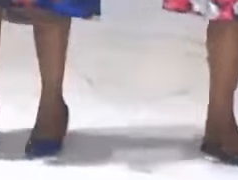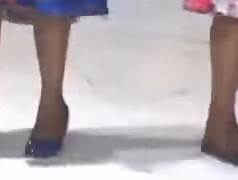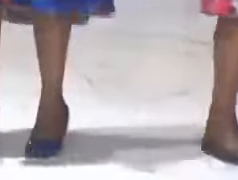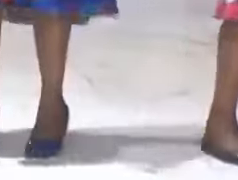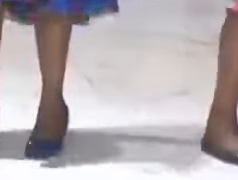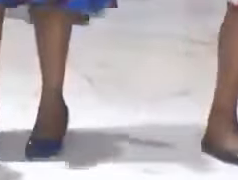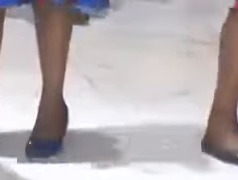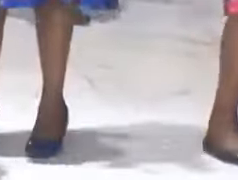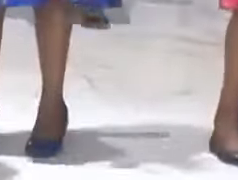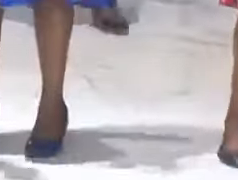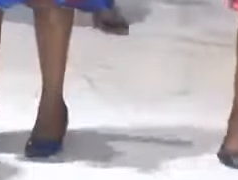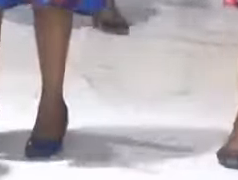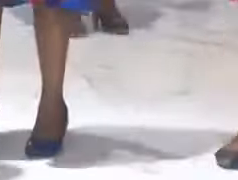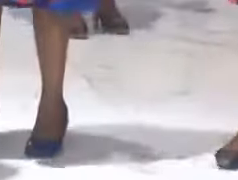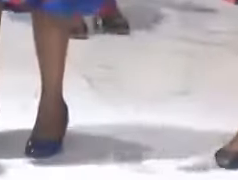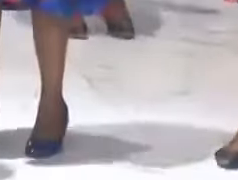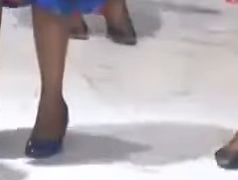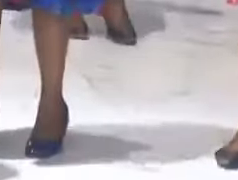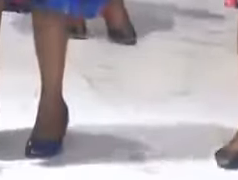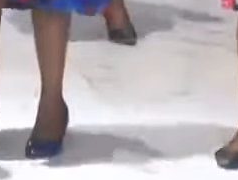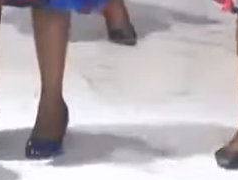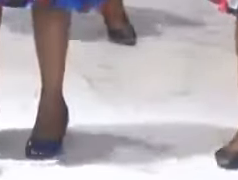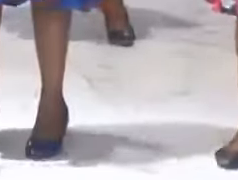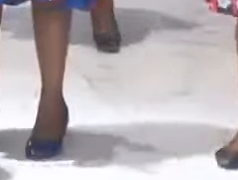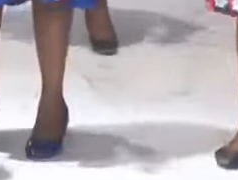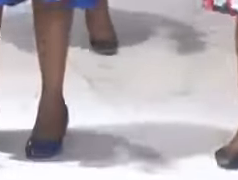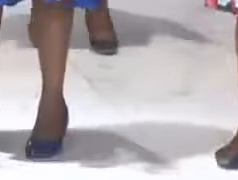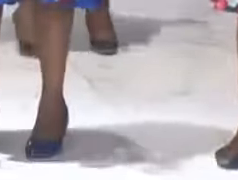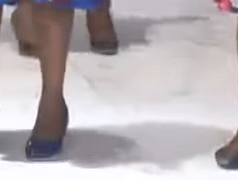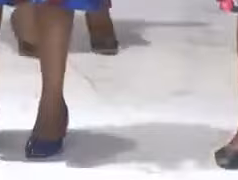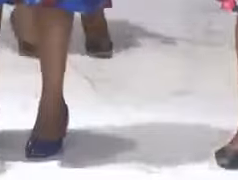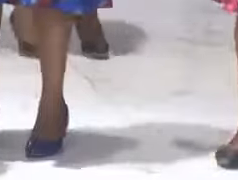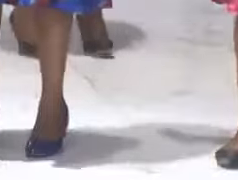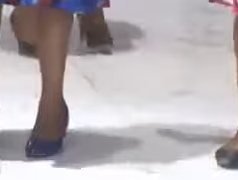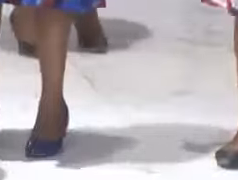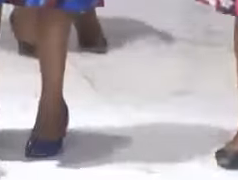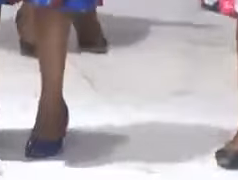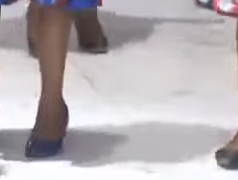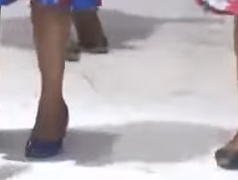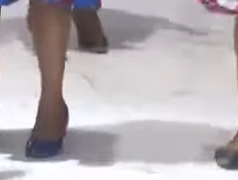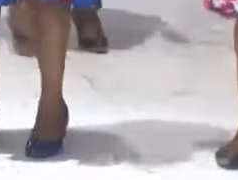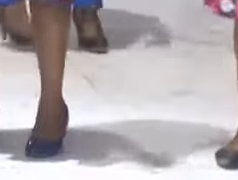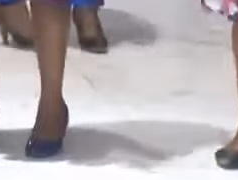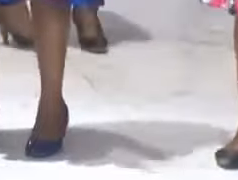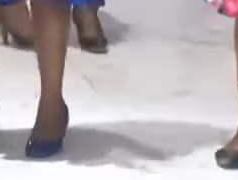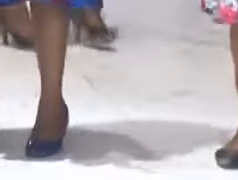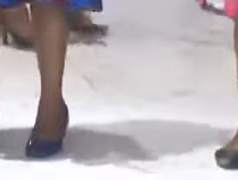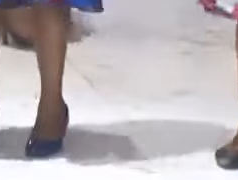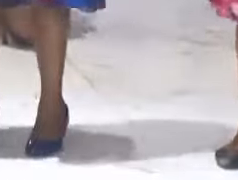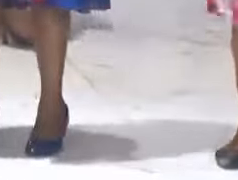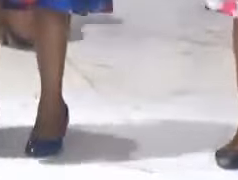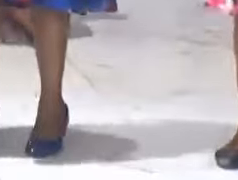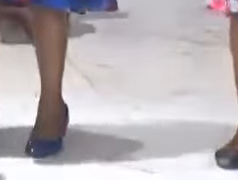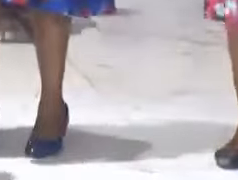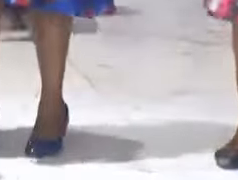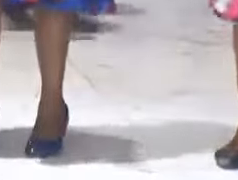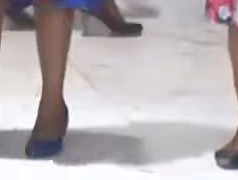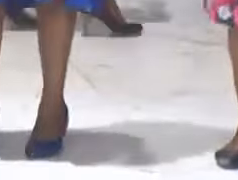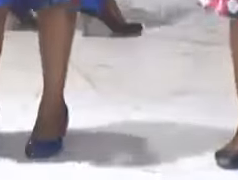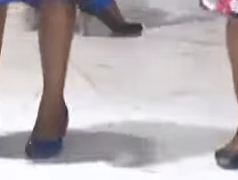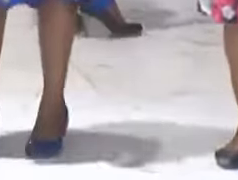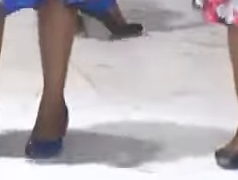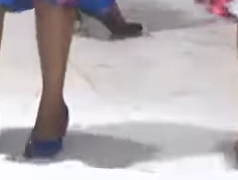me. Nobody loves me like Jesus. My Savior loves me. Save